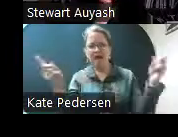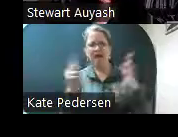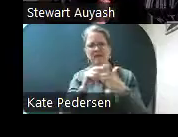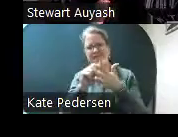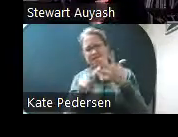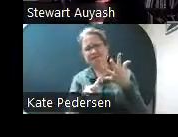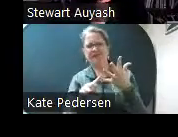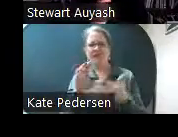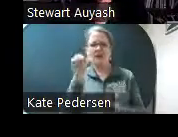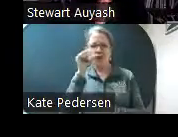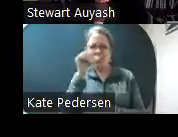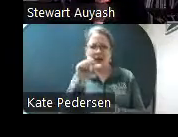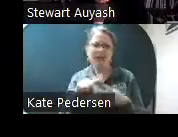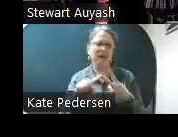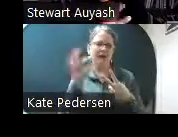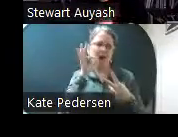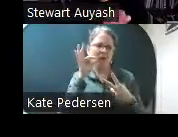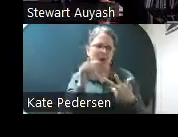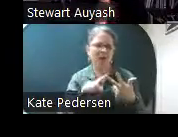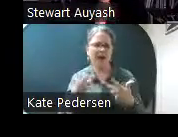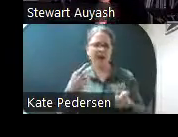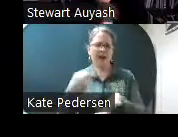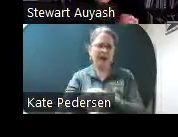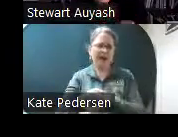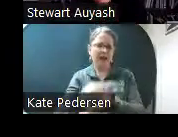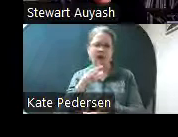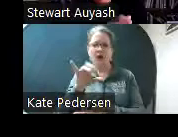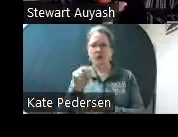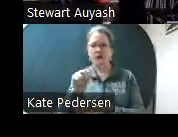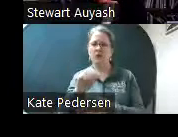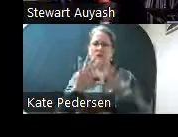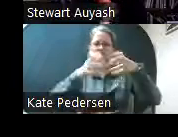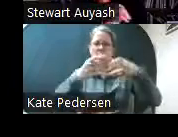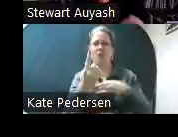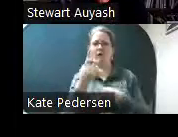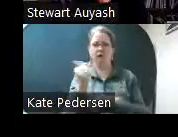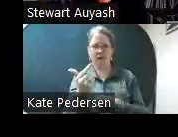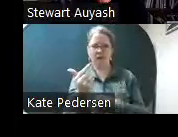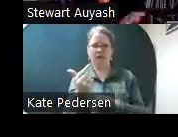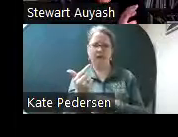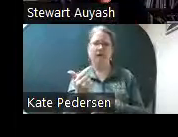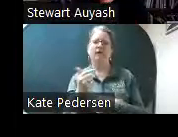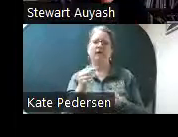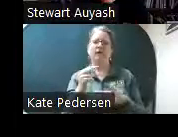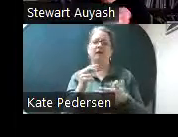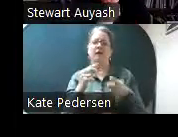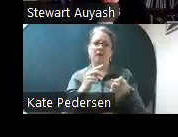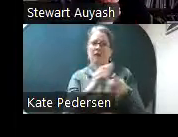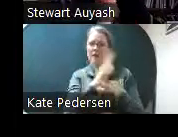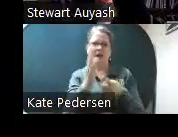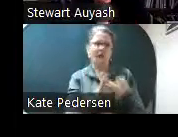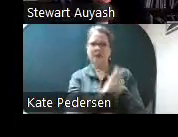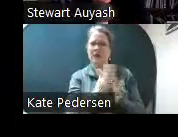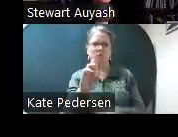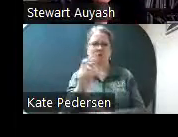that cocaine and marijuana and heroin were all Schedule I drugs, meaning they are the ones that can never be